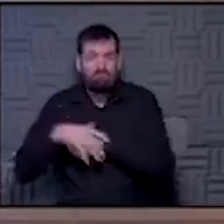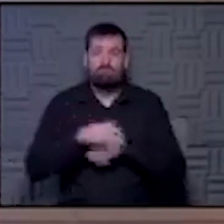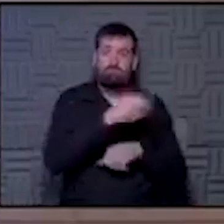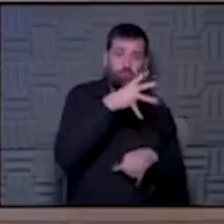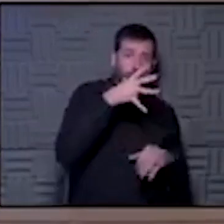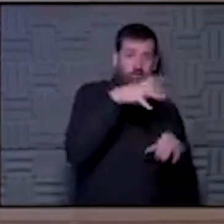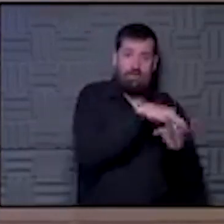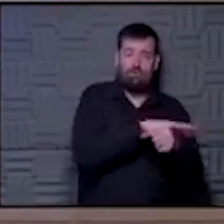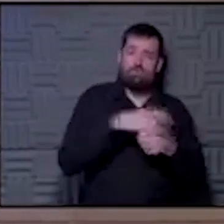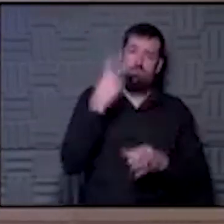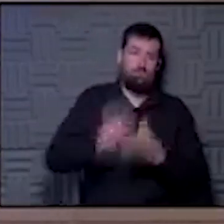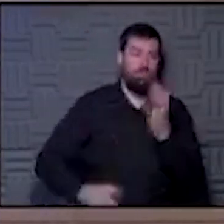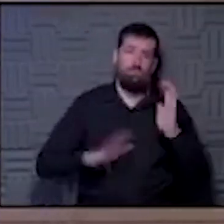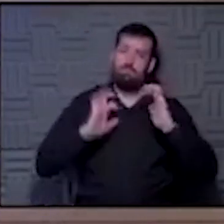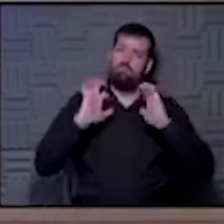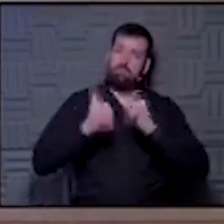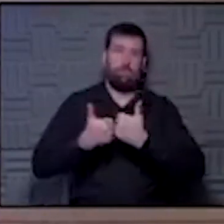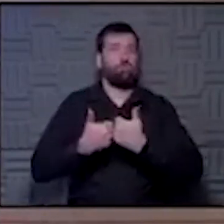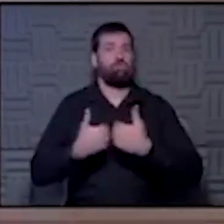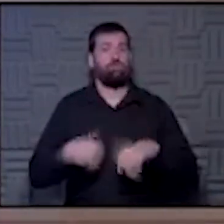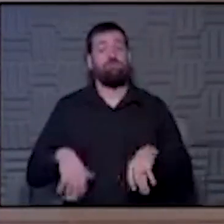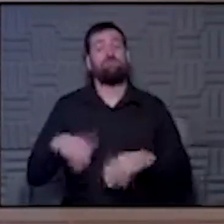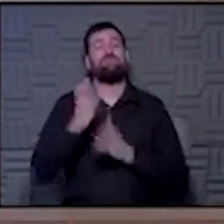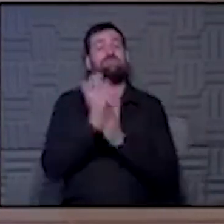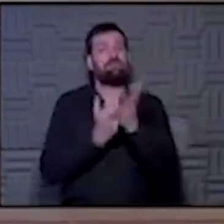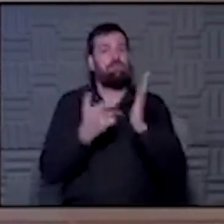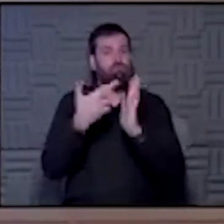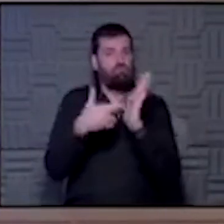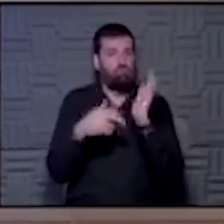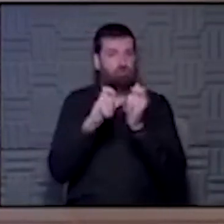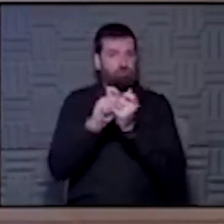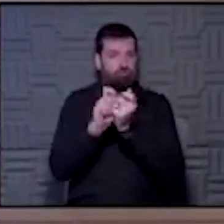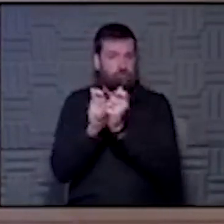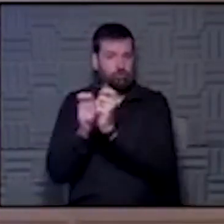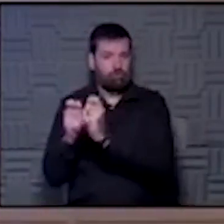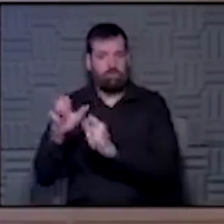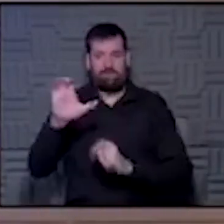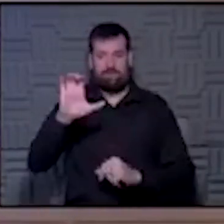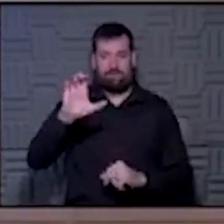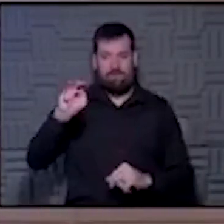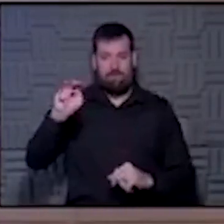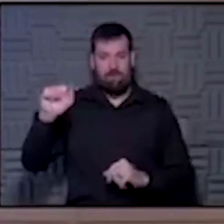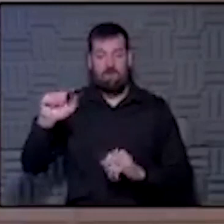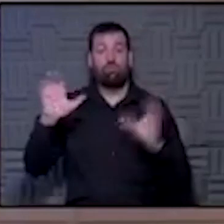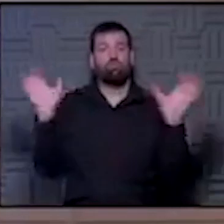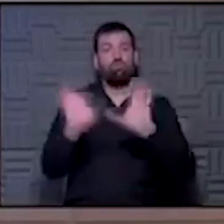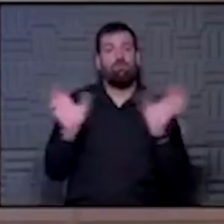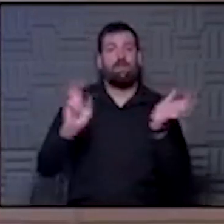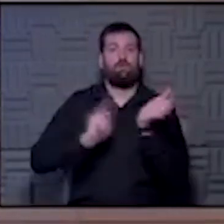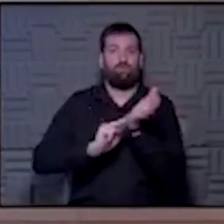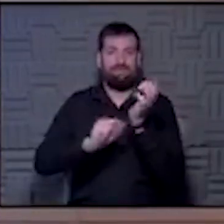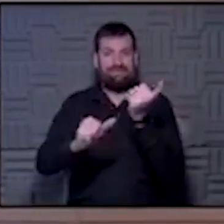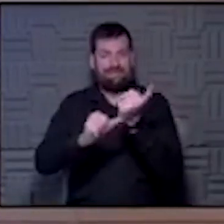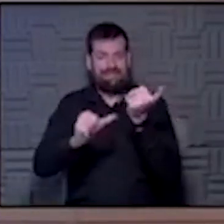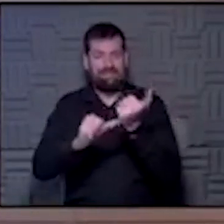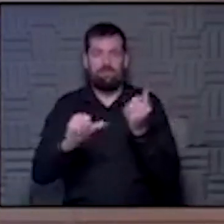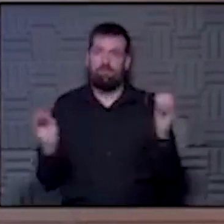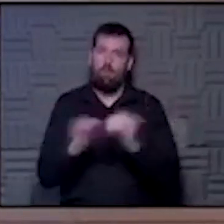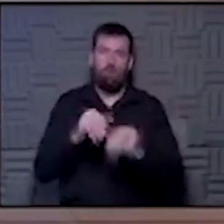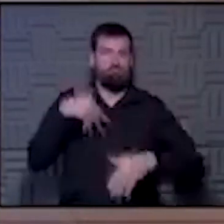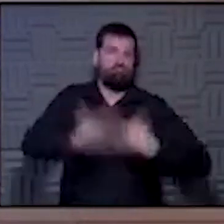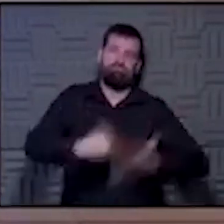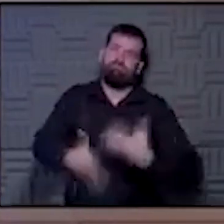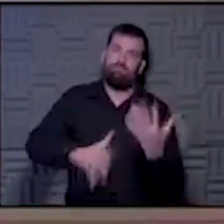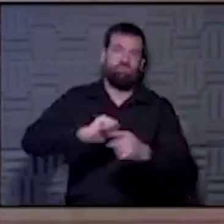have been some rule changes that will allow CNA, certified nursing assistants, to be trained much more quickly to